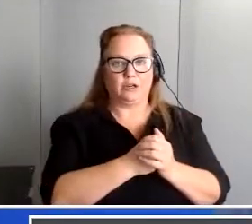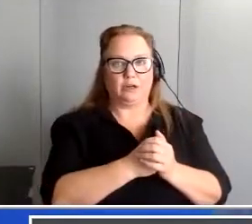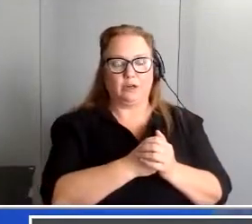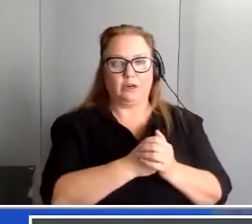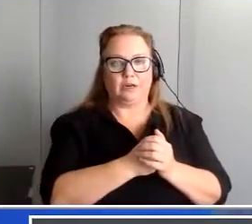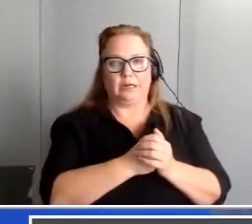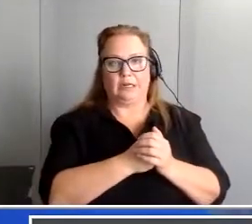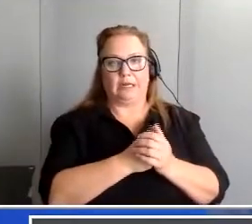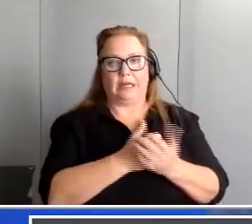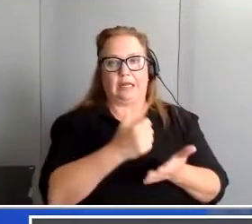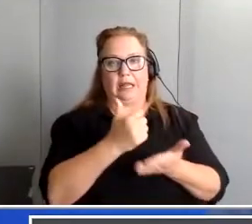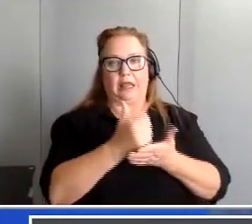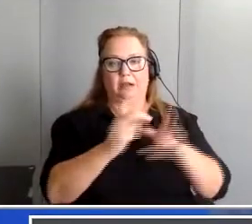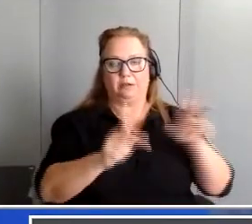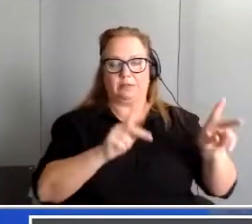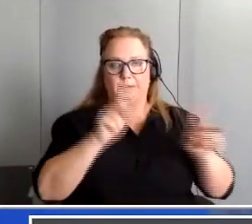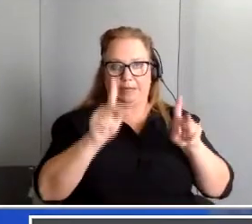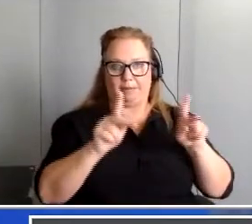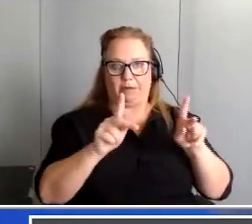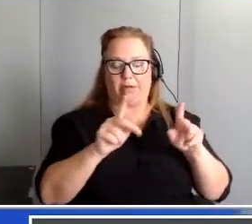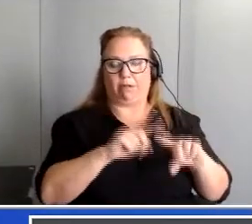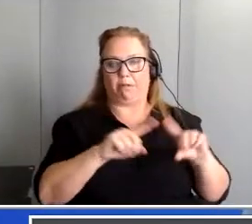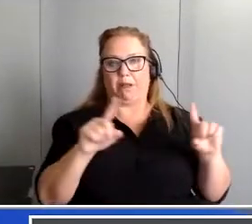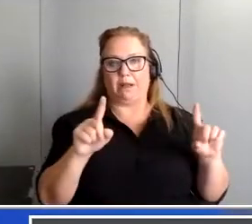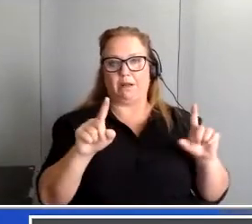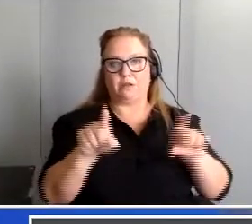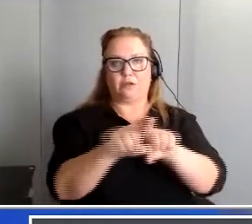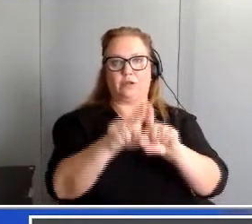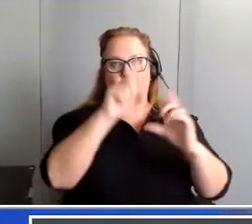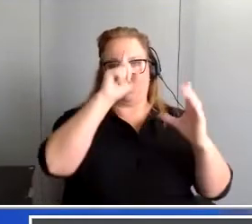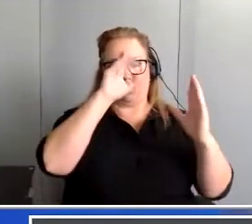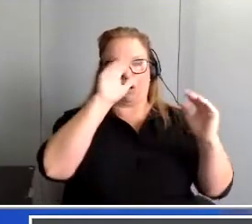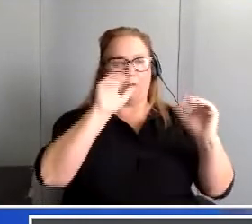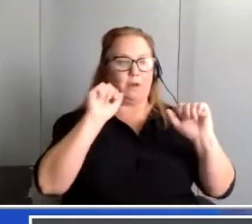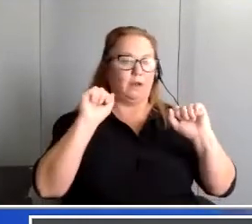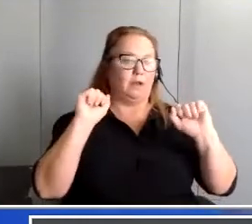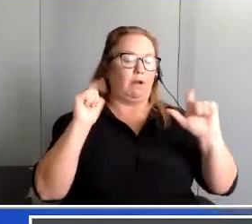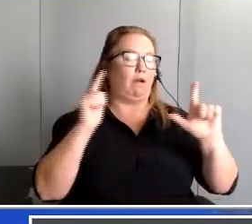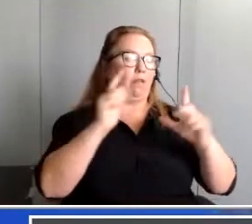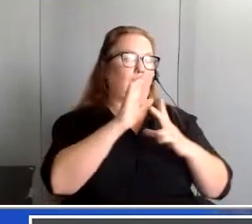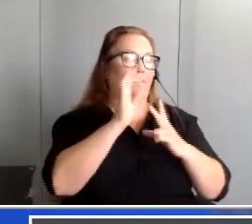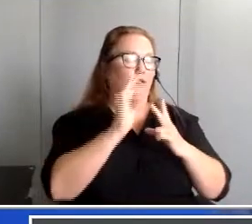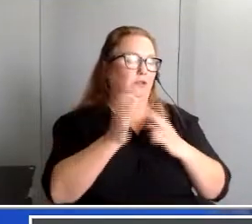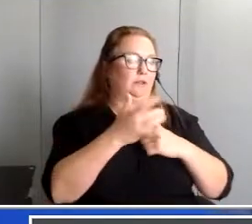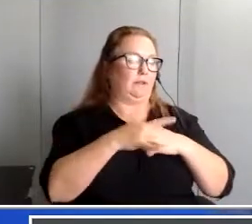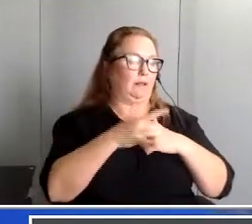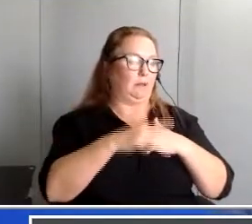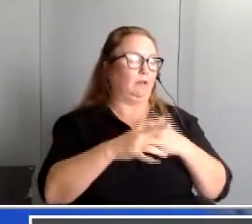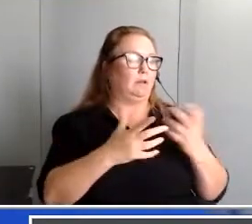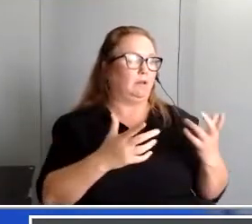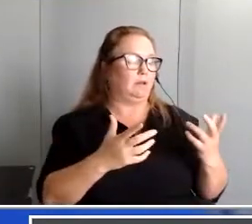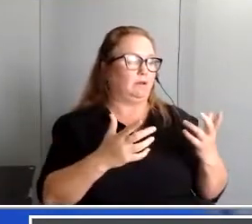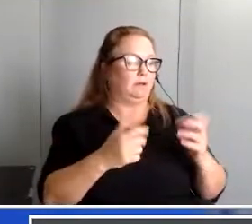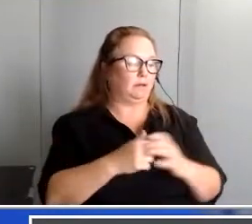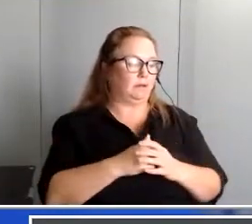helps people. But I think, there's also a whole breadth of different options that we have, and the proton therapy is part of that.